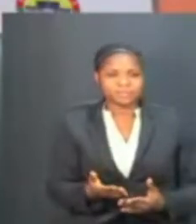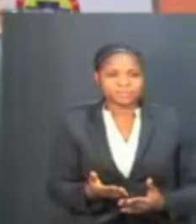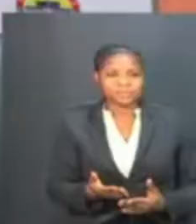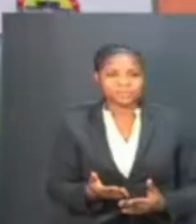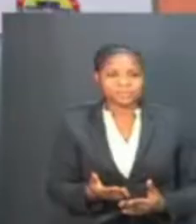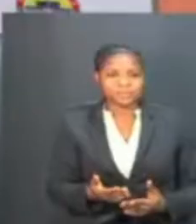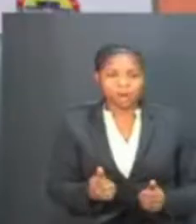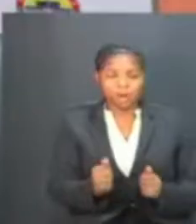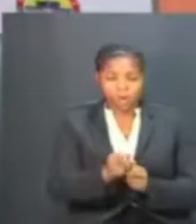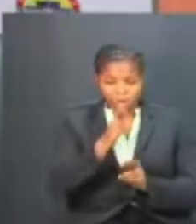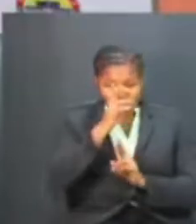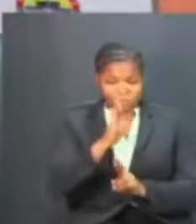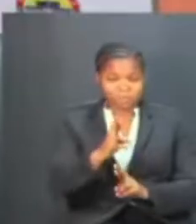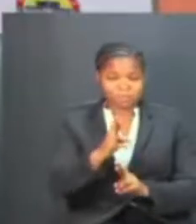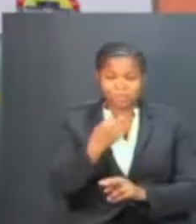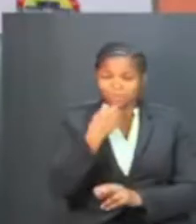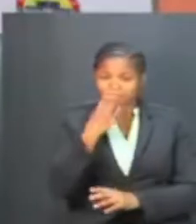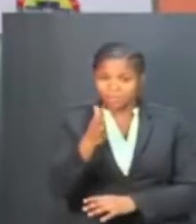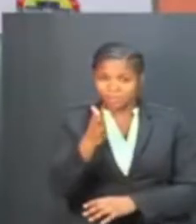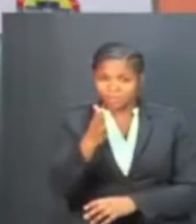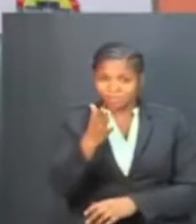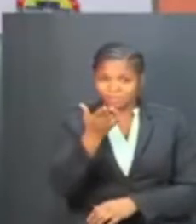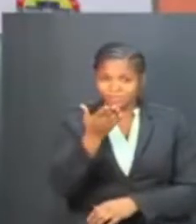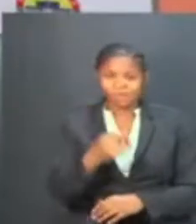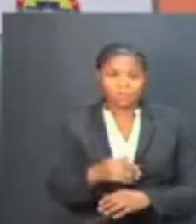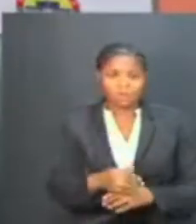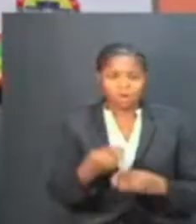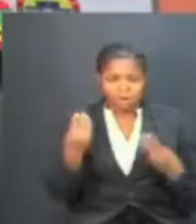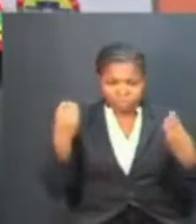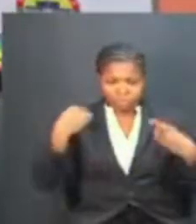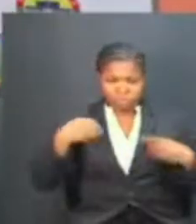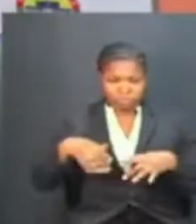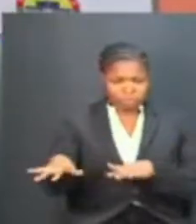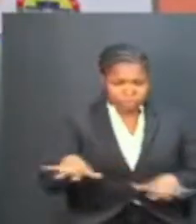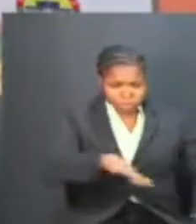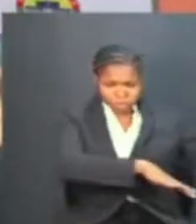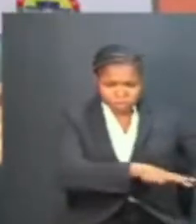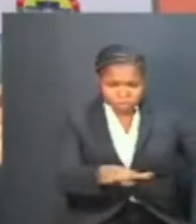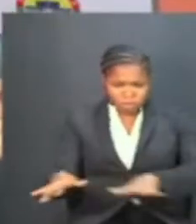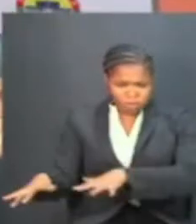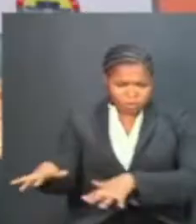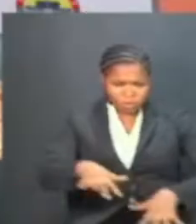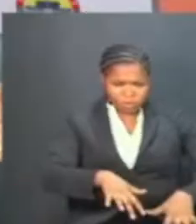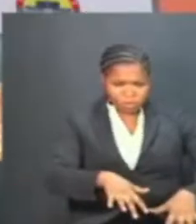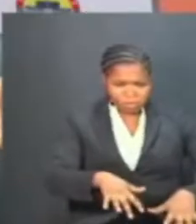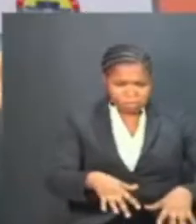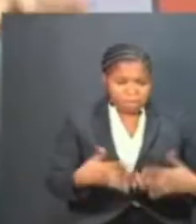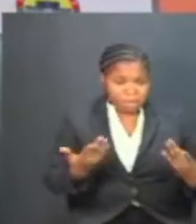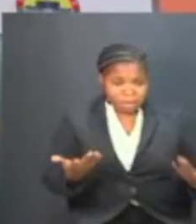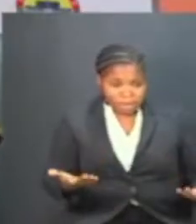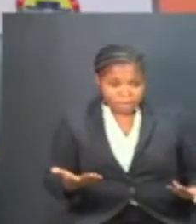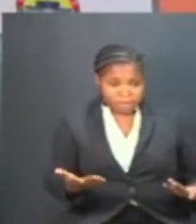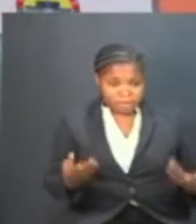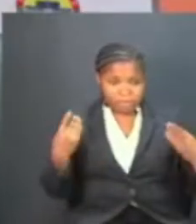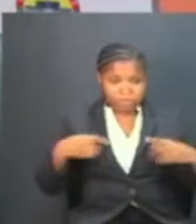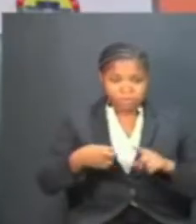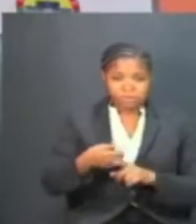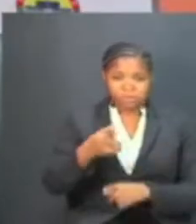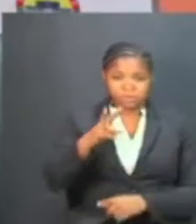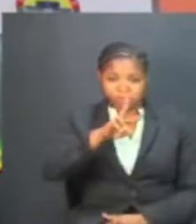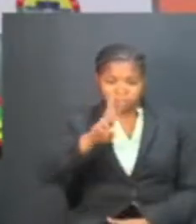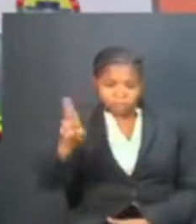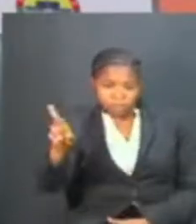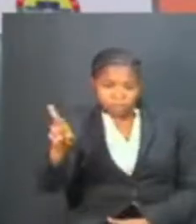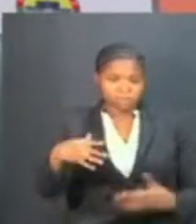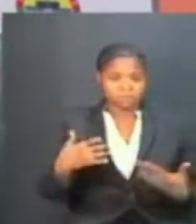he wears his fugu or attire from the Volta region or from the Ashanti